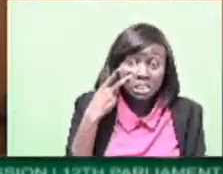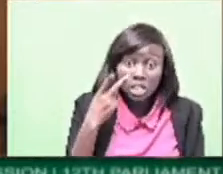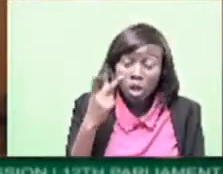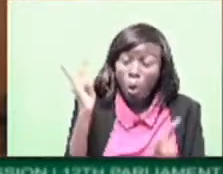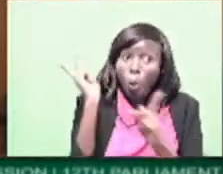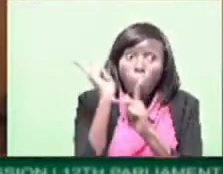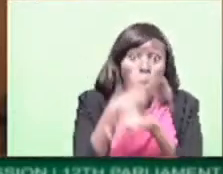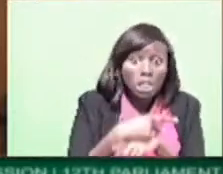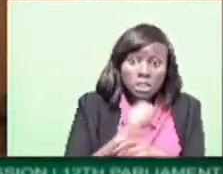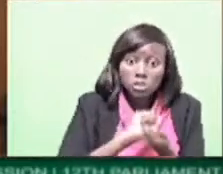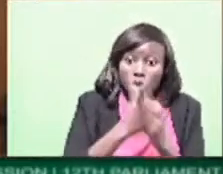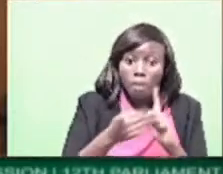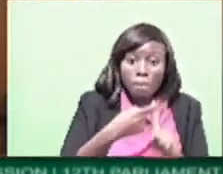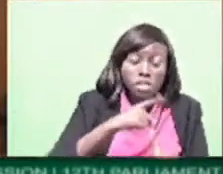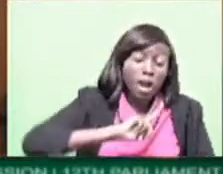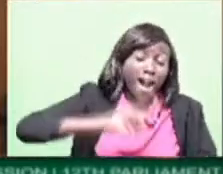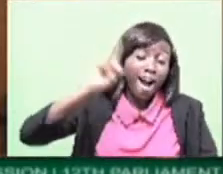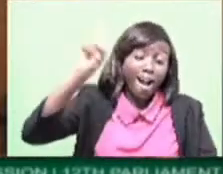I